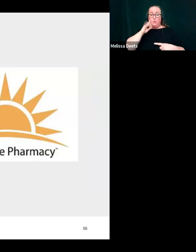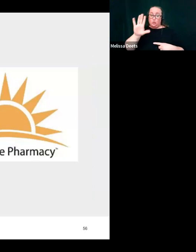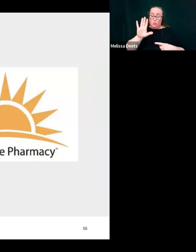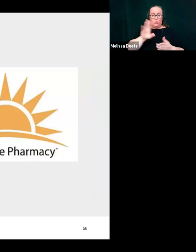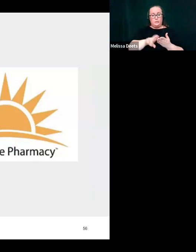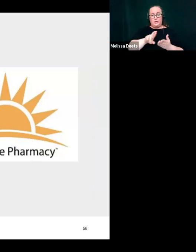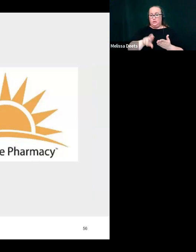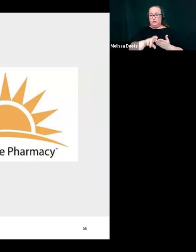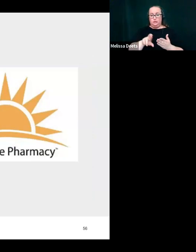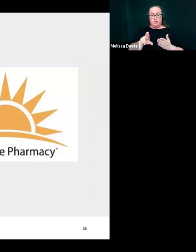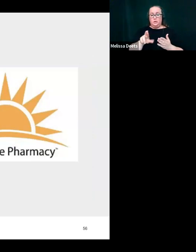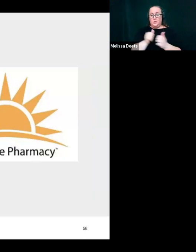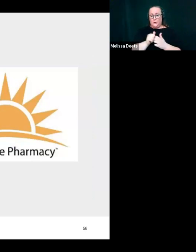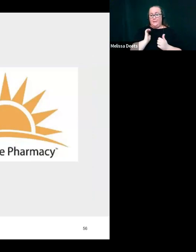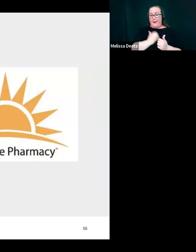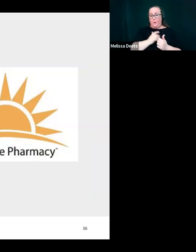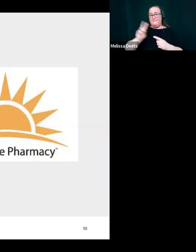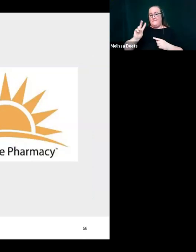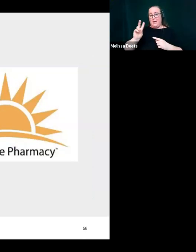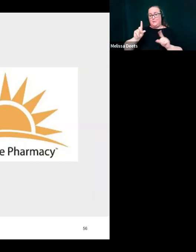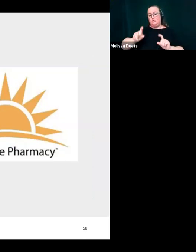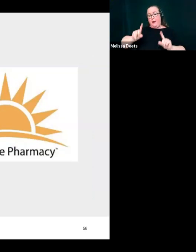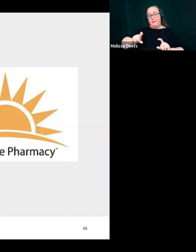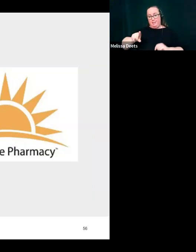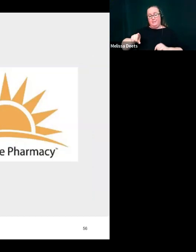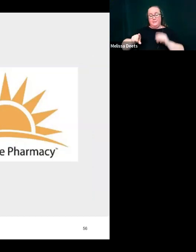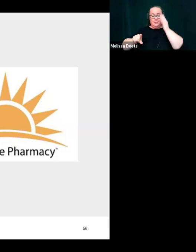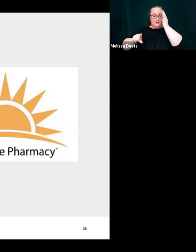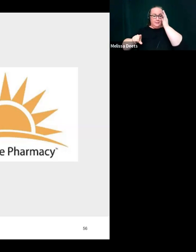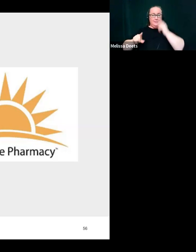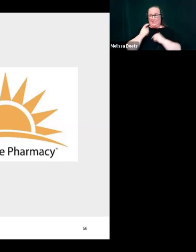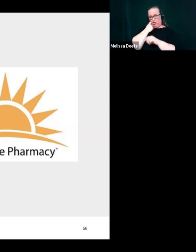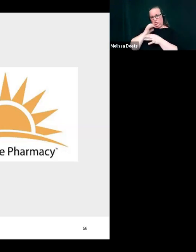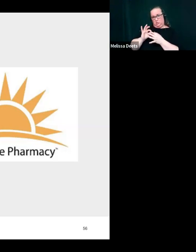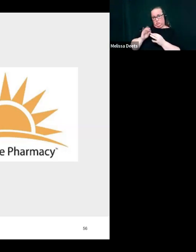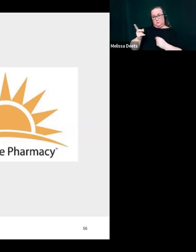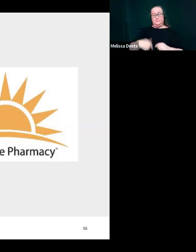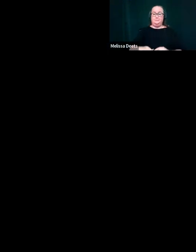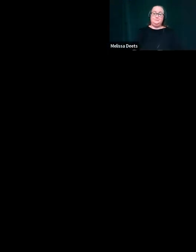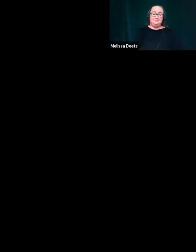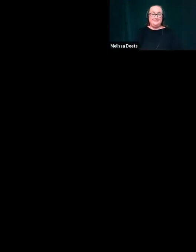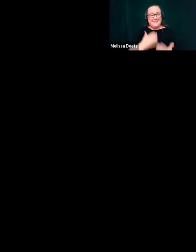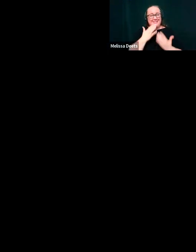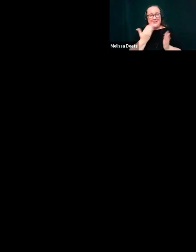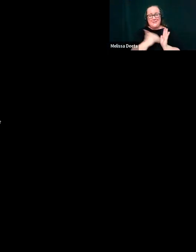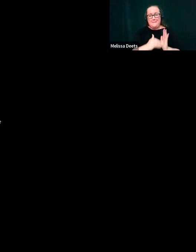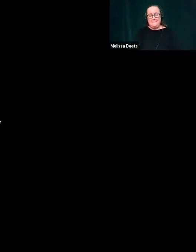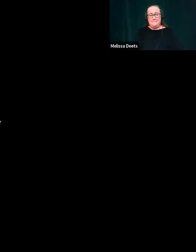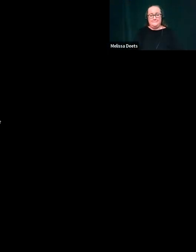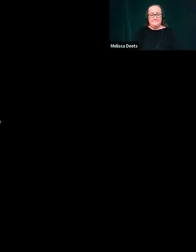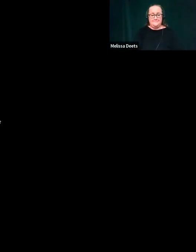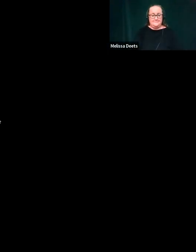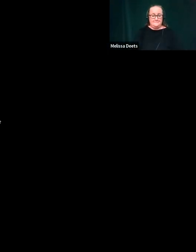research, including our vitamin trial that I discussed today. Thank you again.